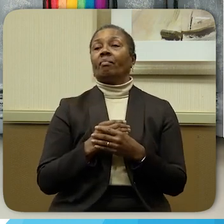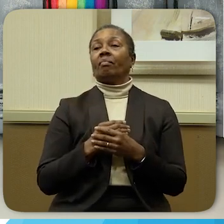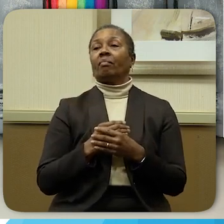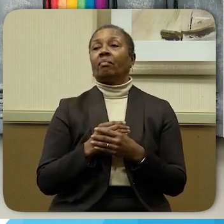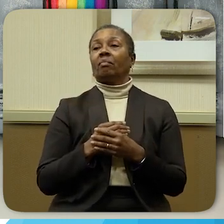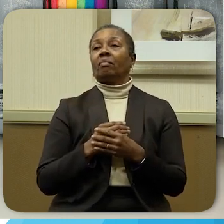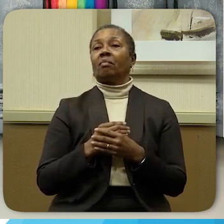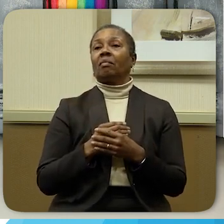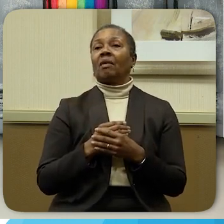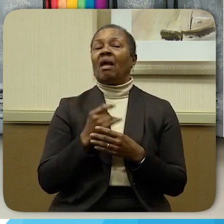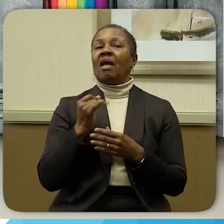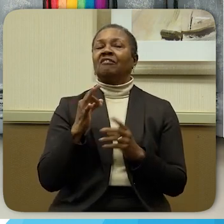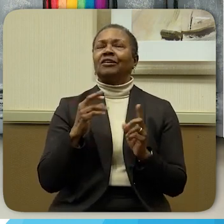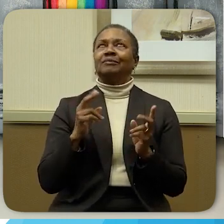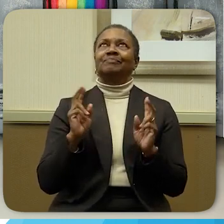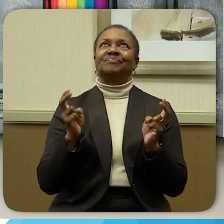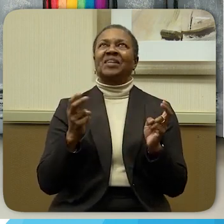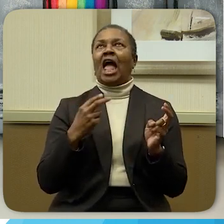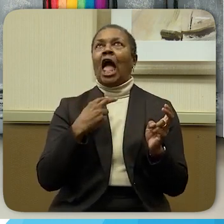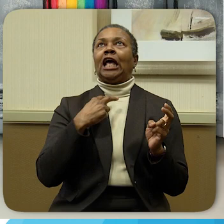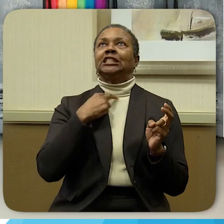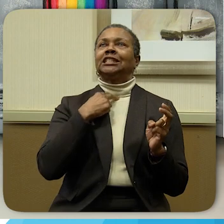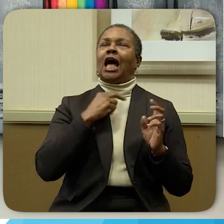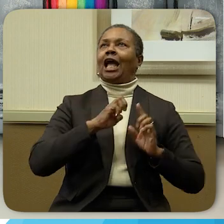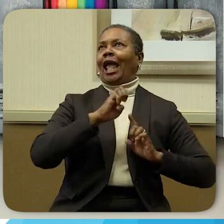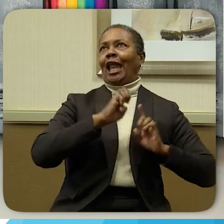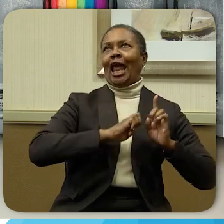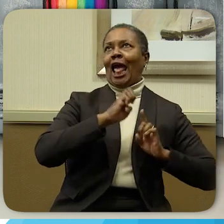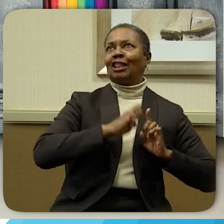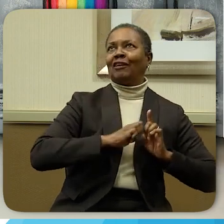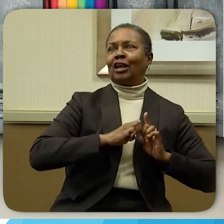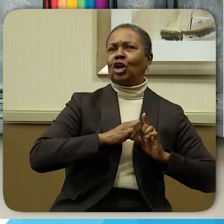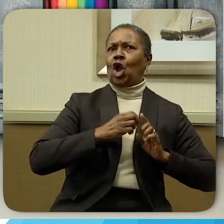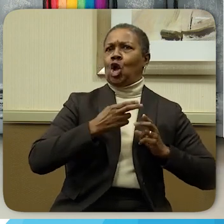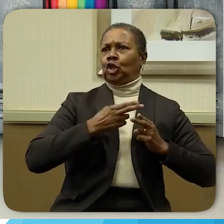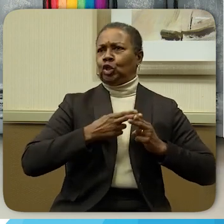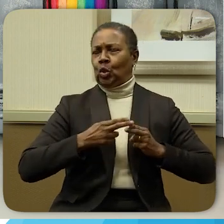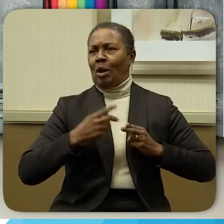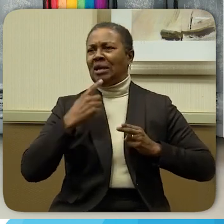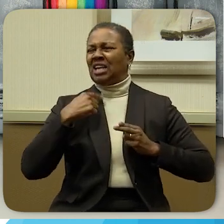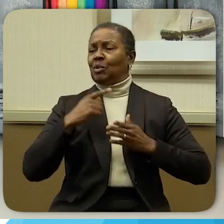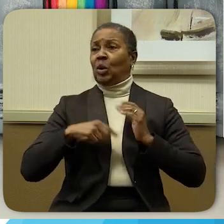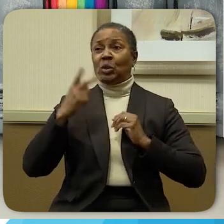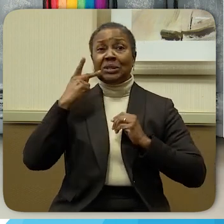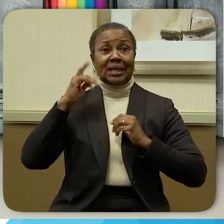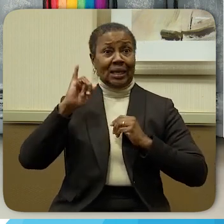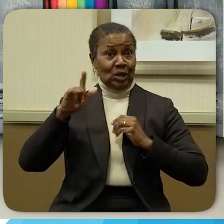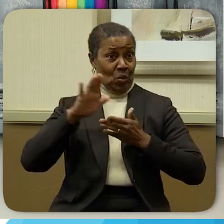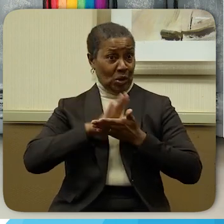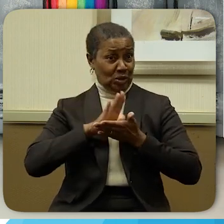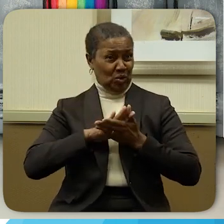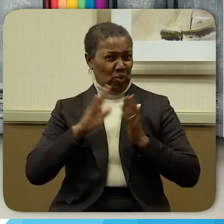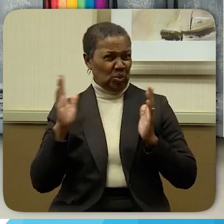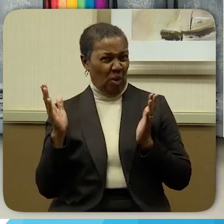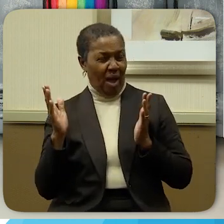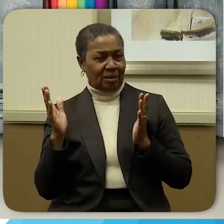caught me in the elevator and was like, give me your pitch of what are we seeing in Illinois schools. I think the biggest trends is